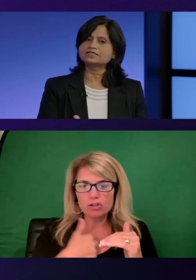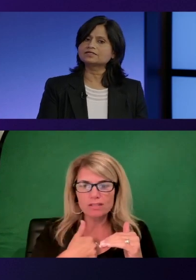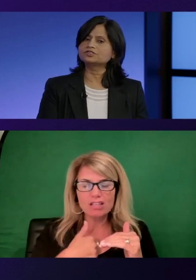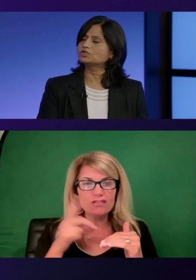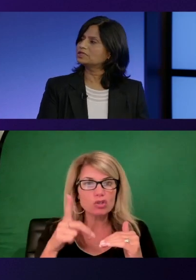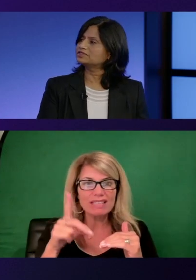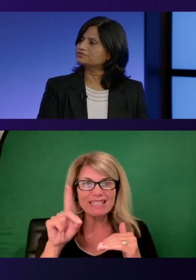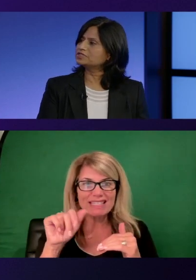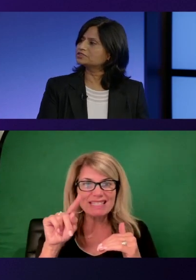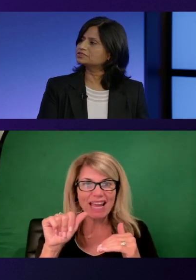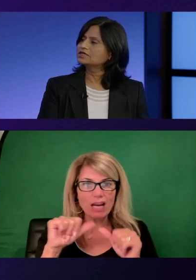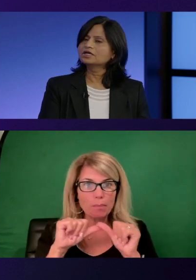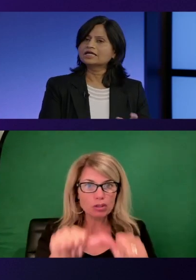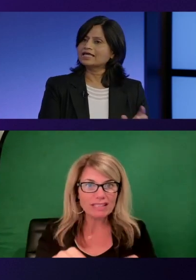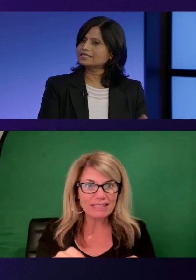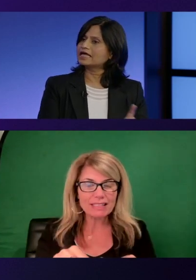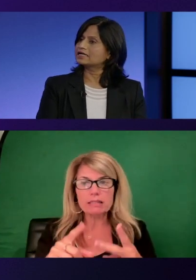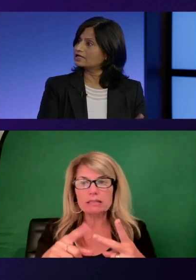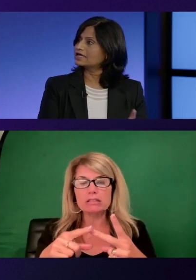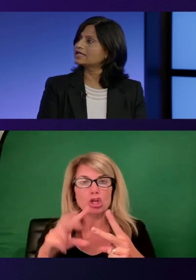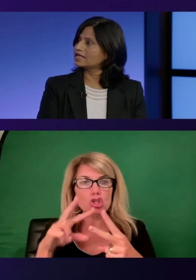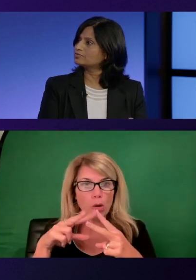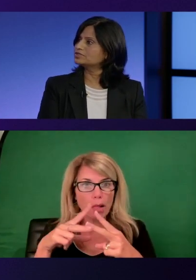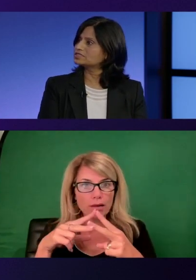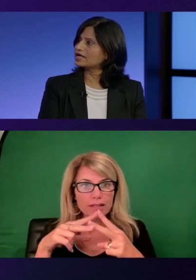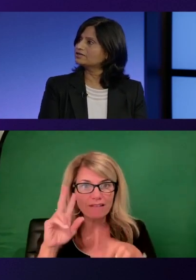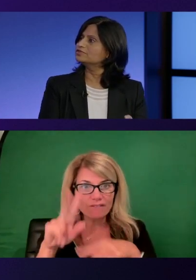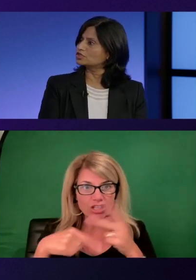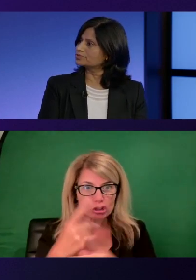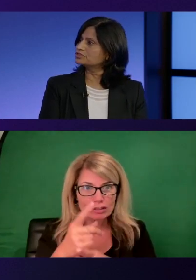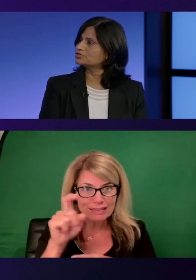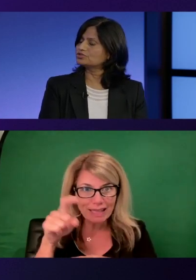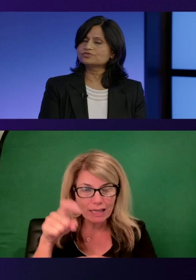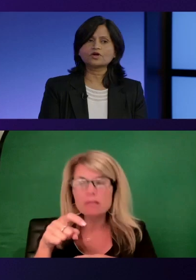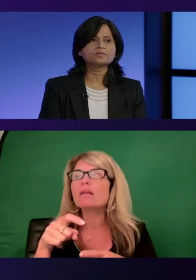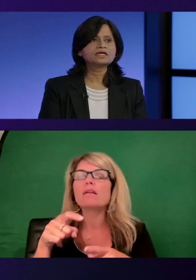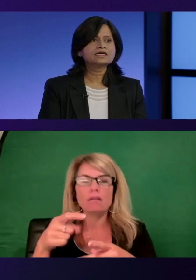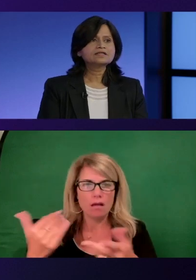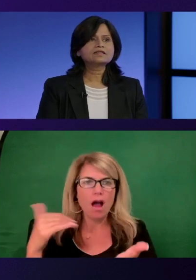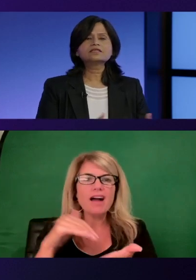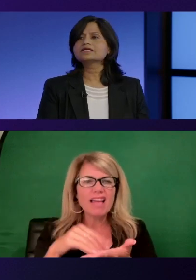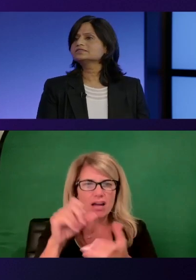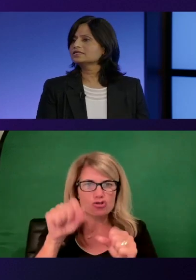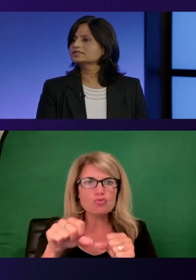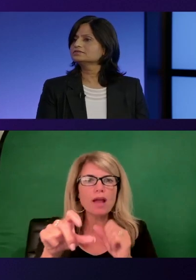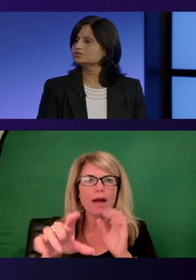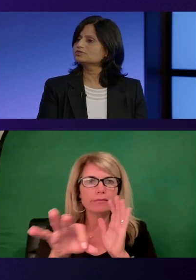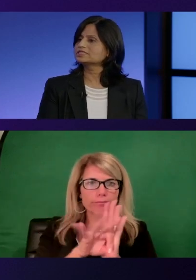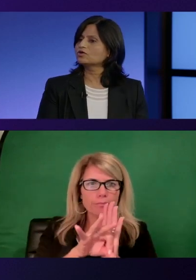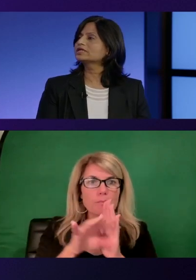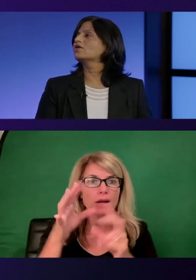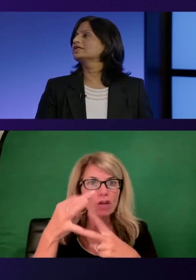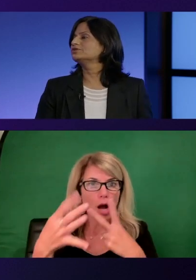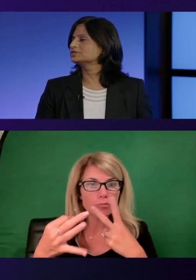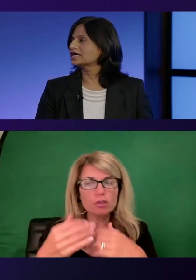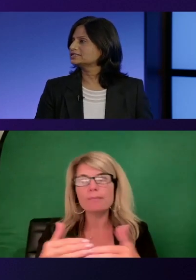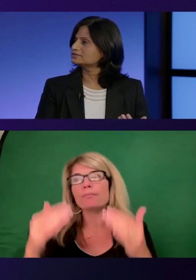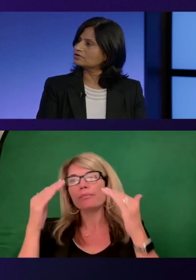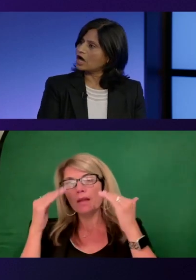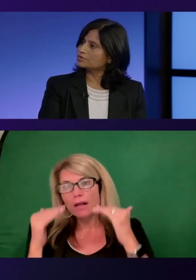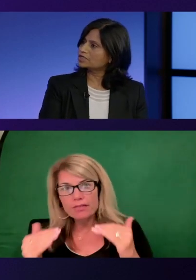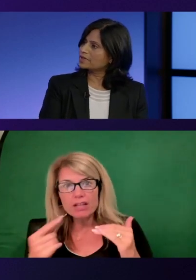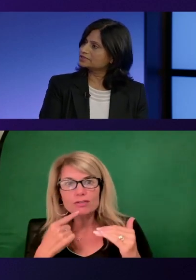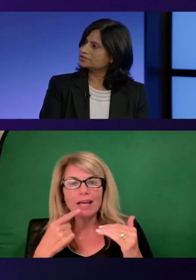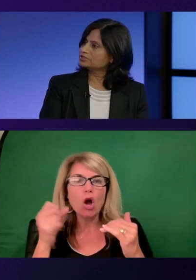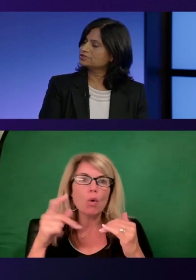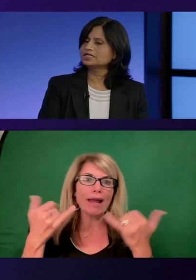need any data durability features? And that, again, helps you decide which option to choose from. Then the next thing is you will say, okay, now I need to size it.